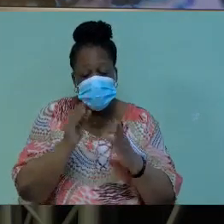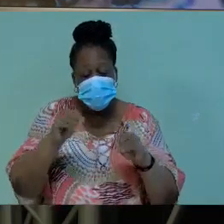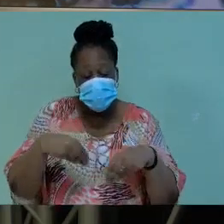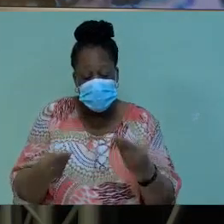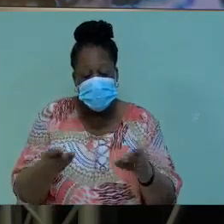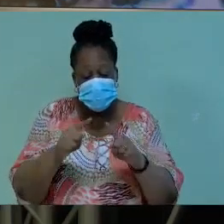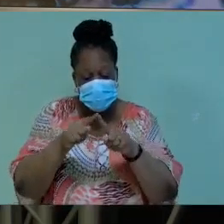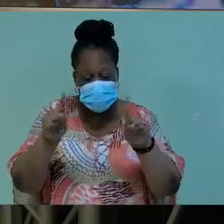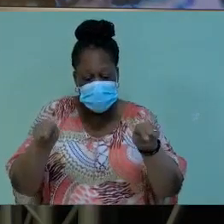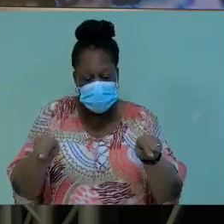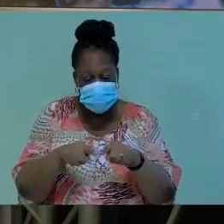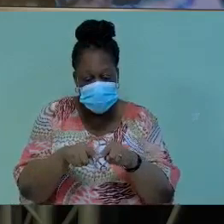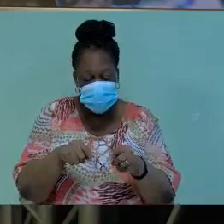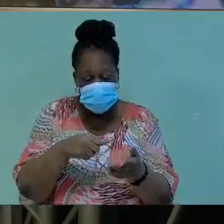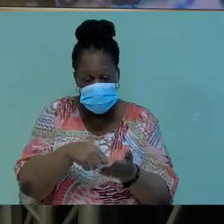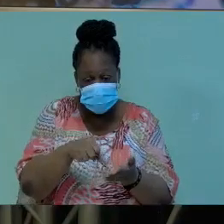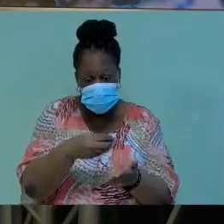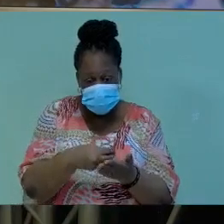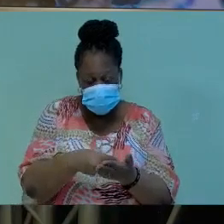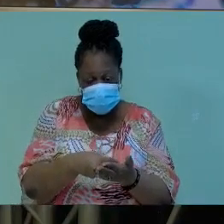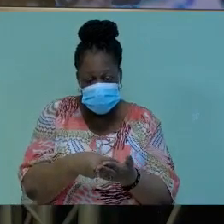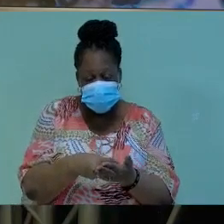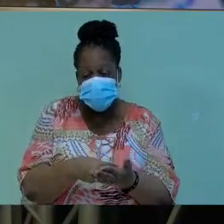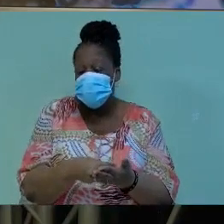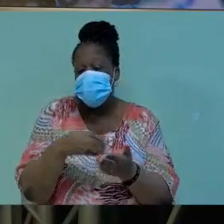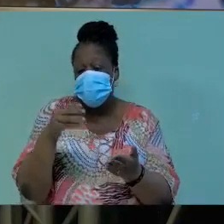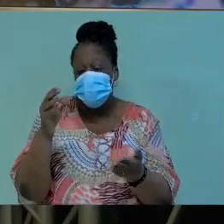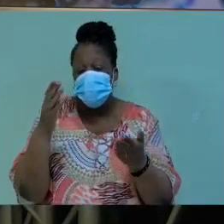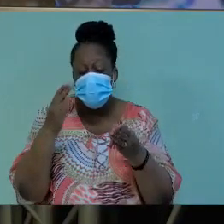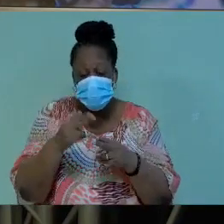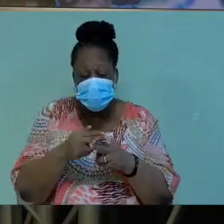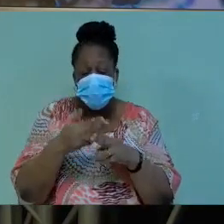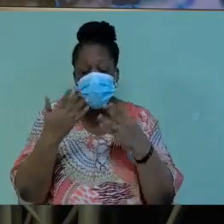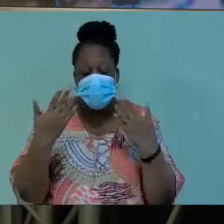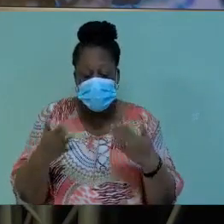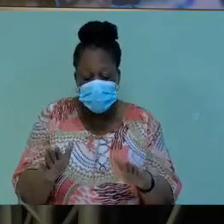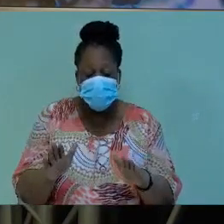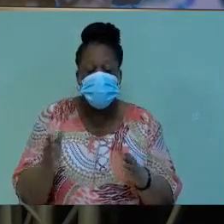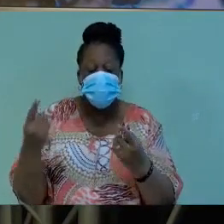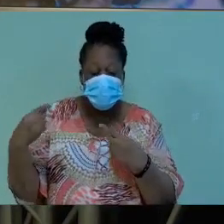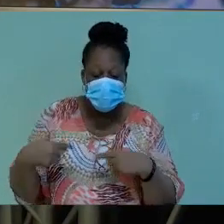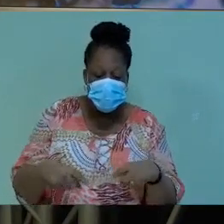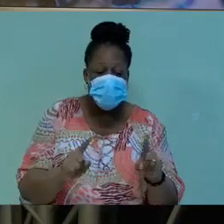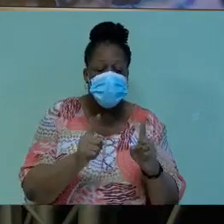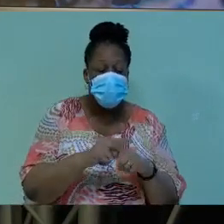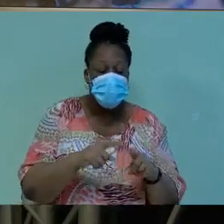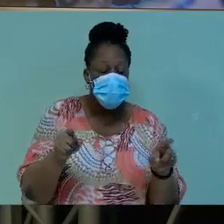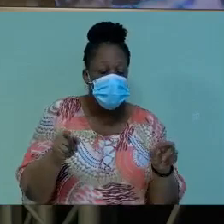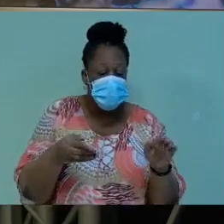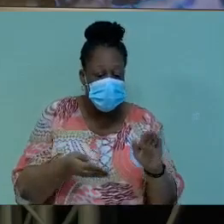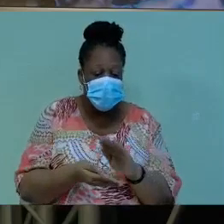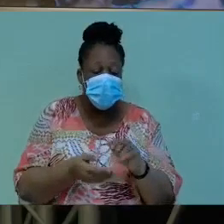we should be able to lodge payments to vendors, other suppliers, direct to